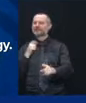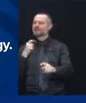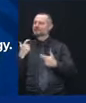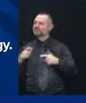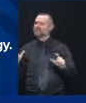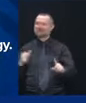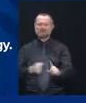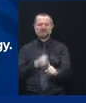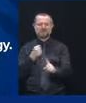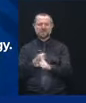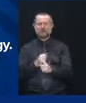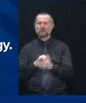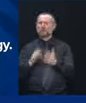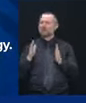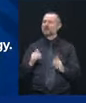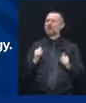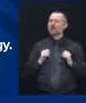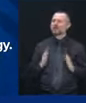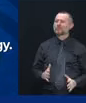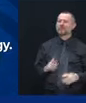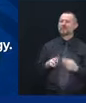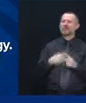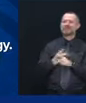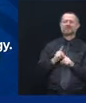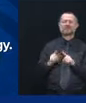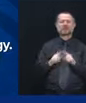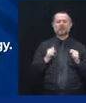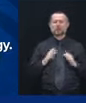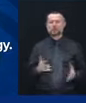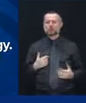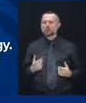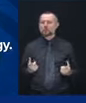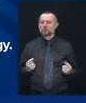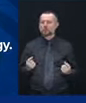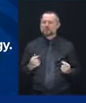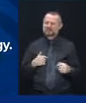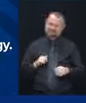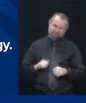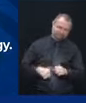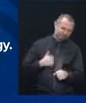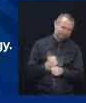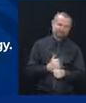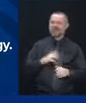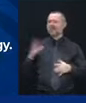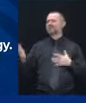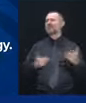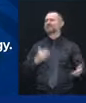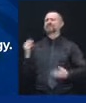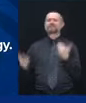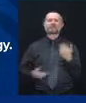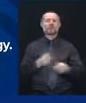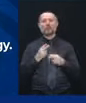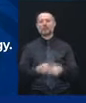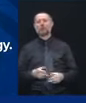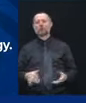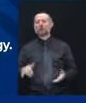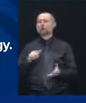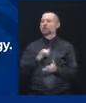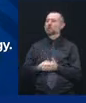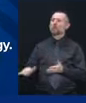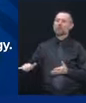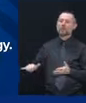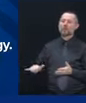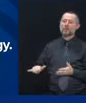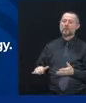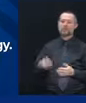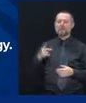actors, performers. We're going to accelerate that with something called New York Pops